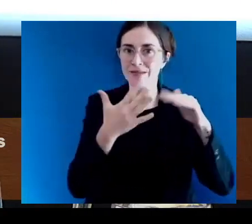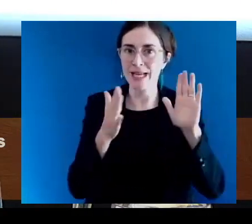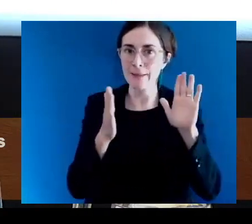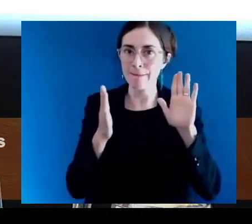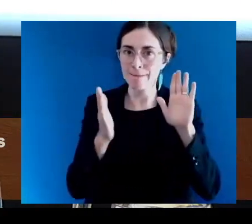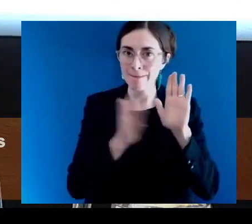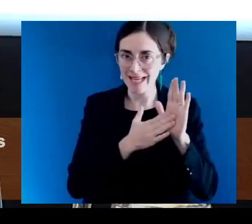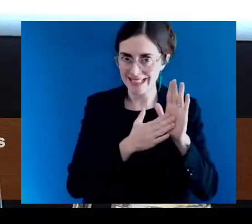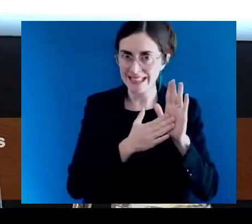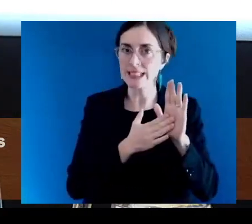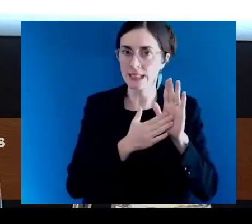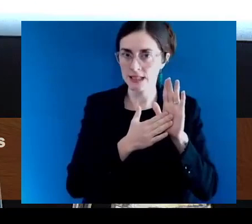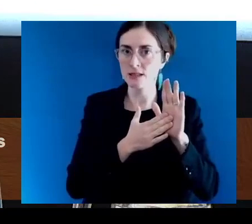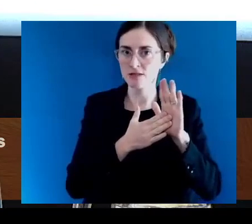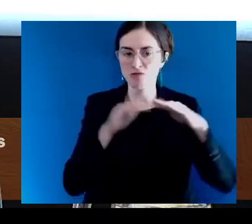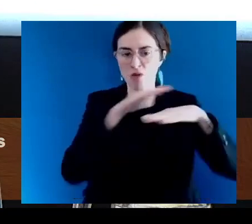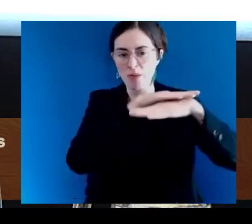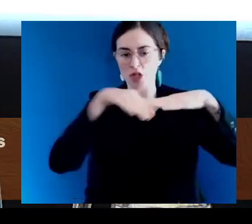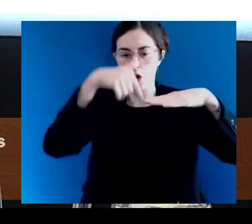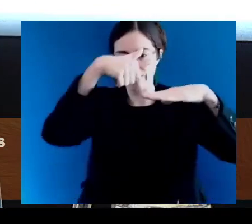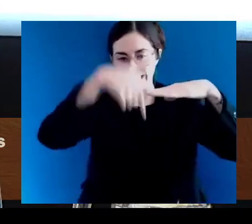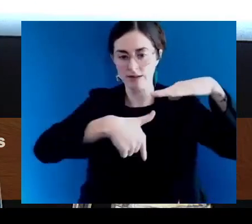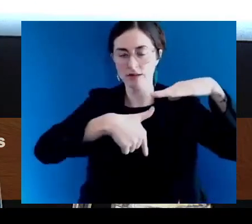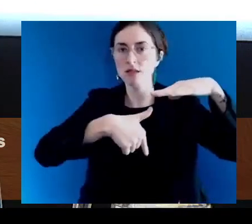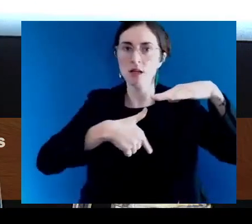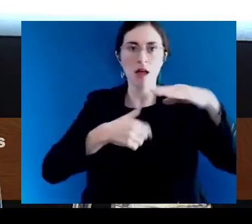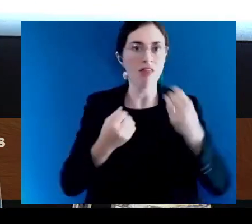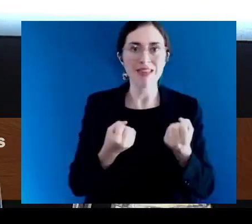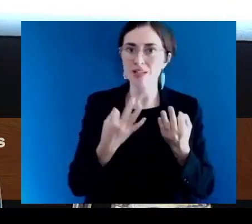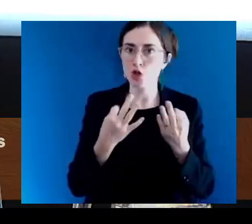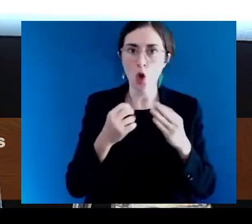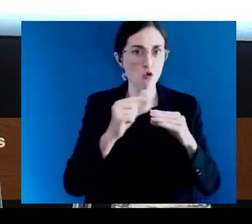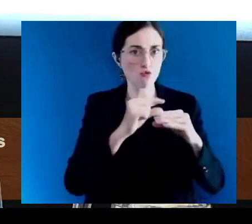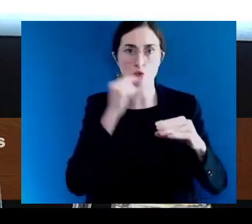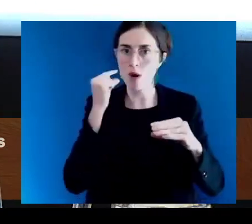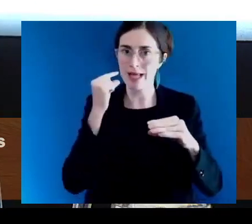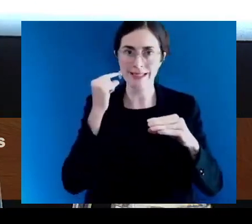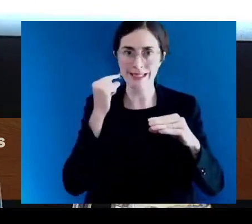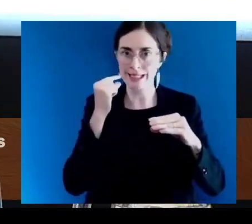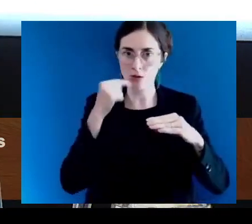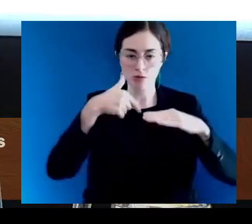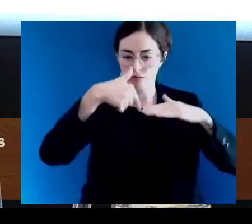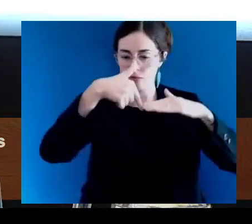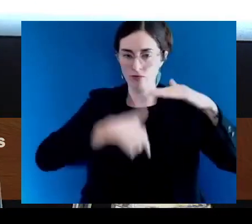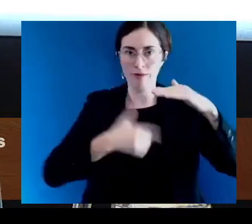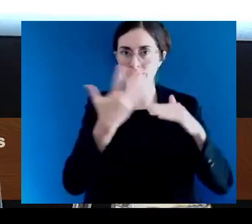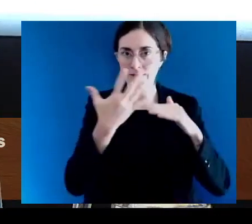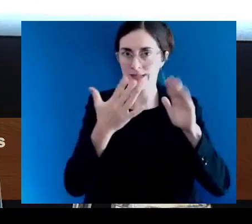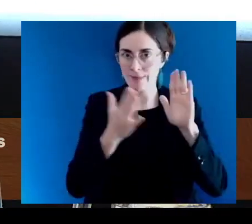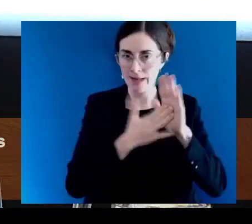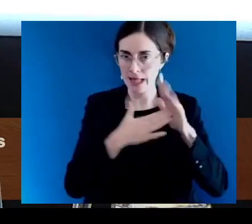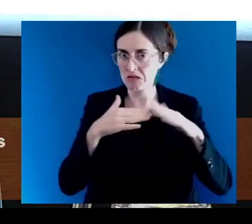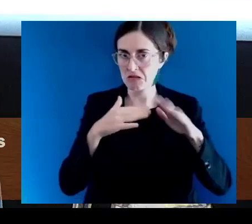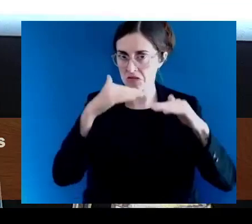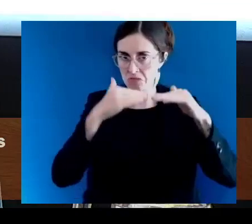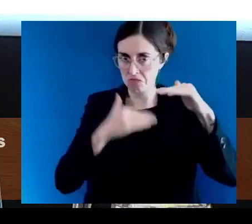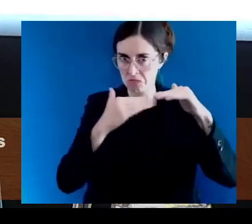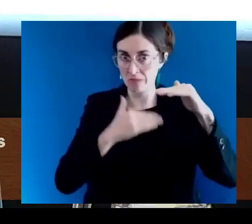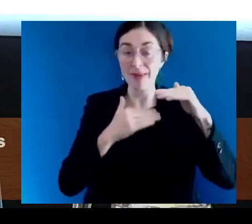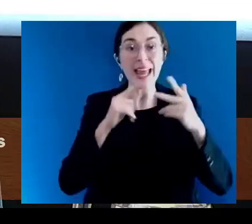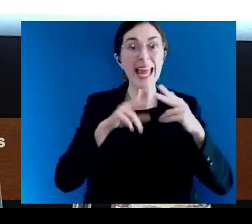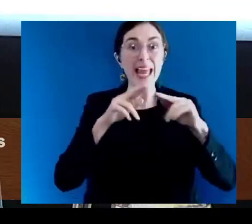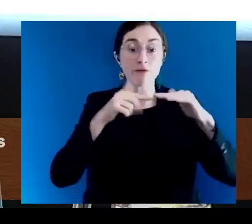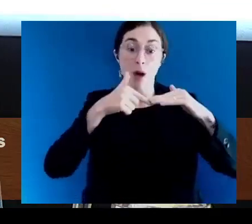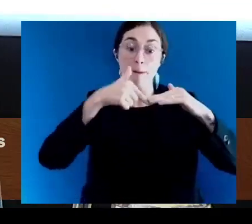that is applied or applicable or collected for up to 15 metres below. But once it's beyond